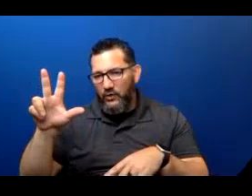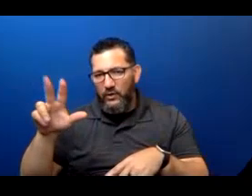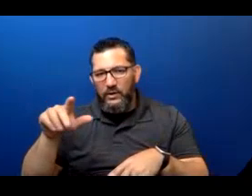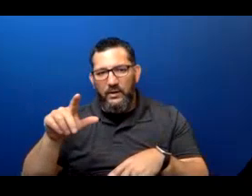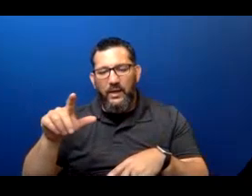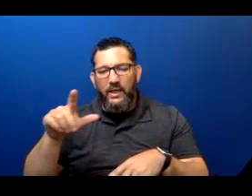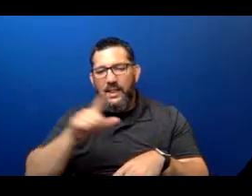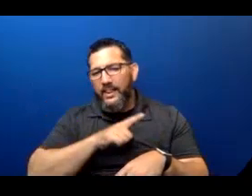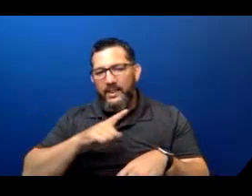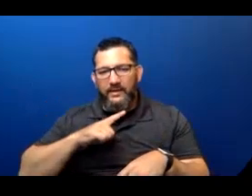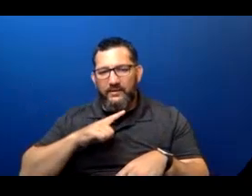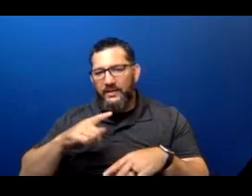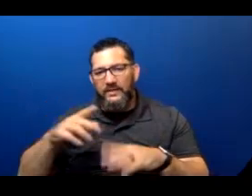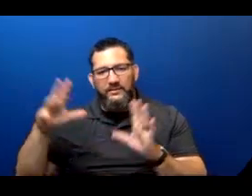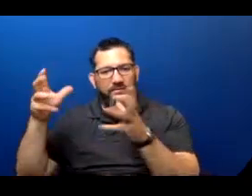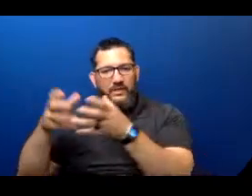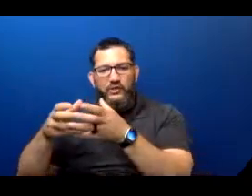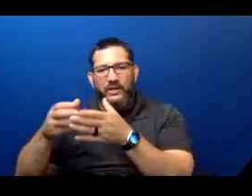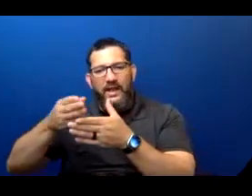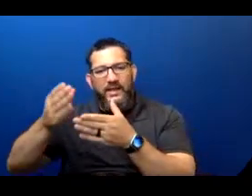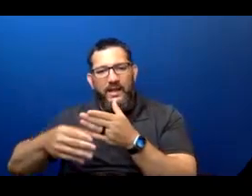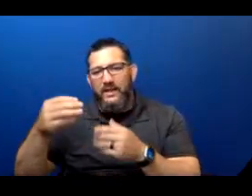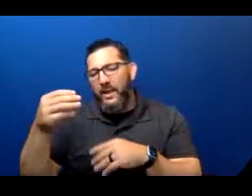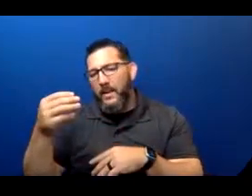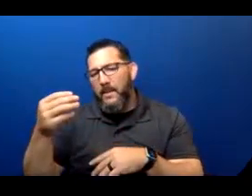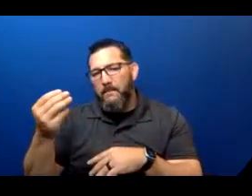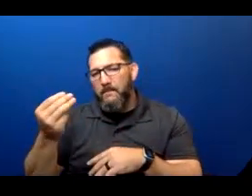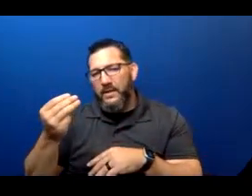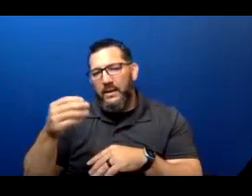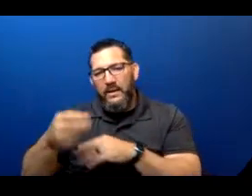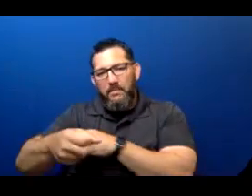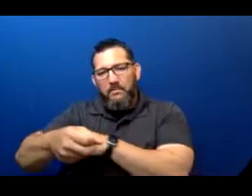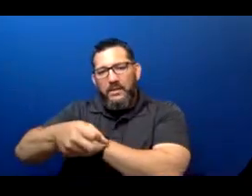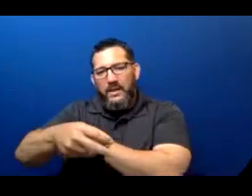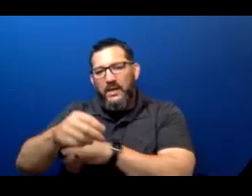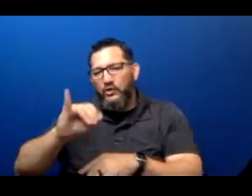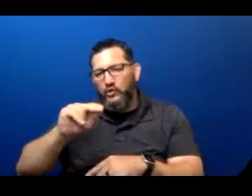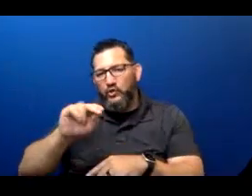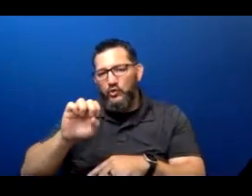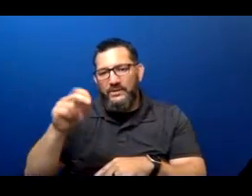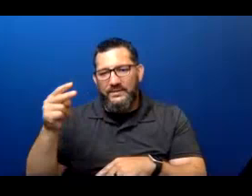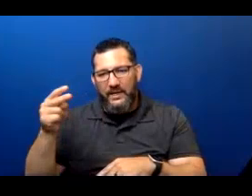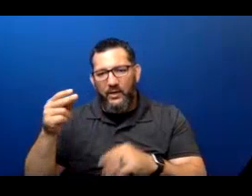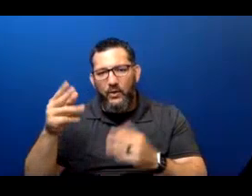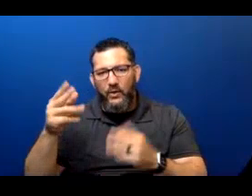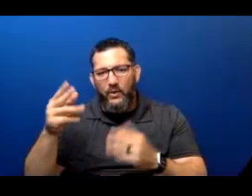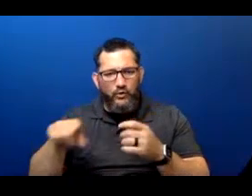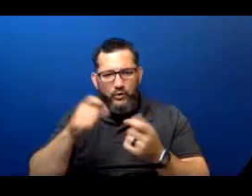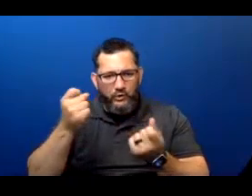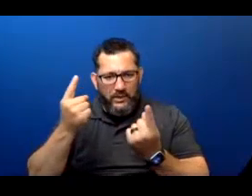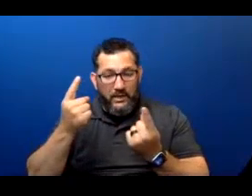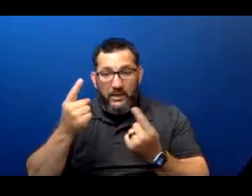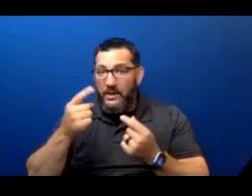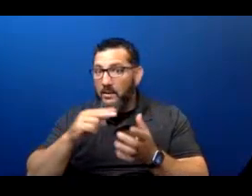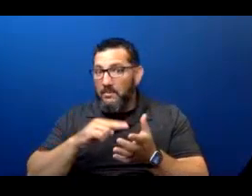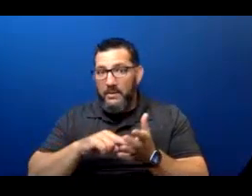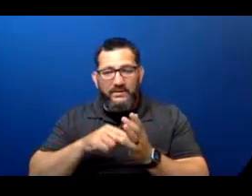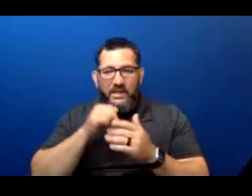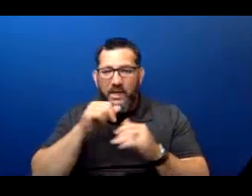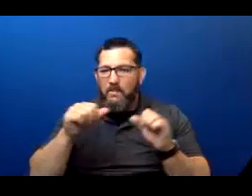session ended at midnight on Monday, June 2nd. And we ask that you understand that it's not possible to